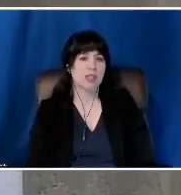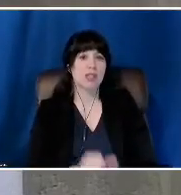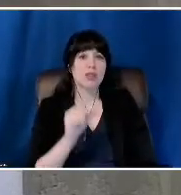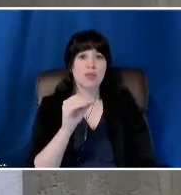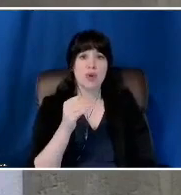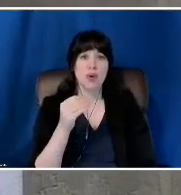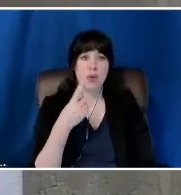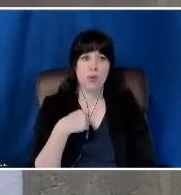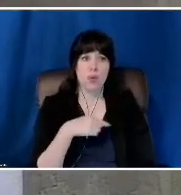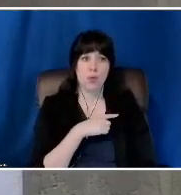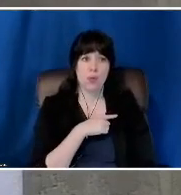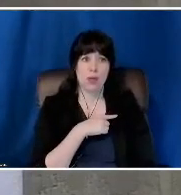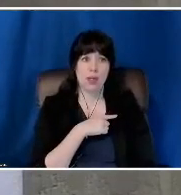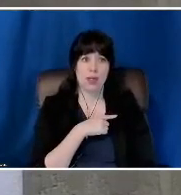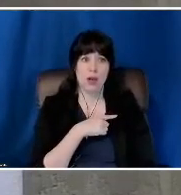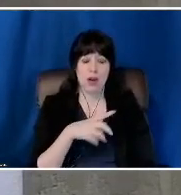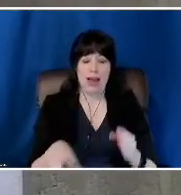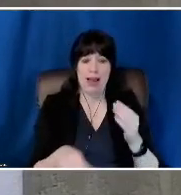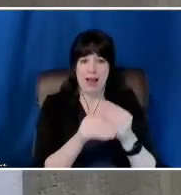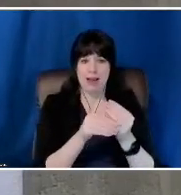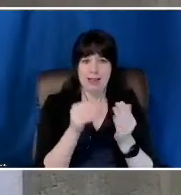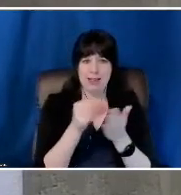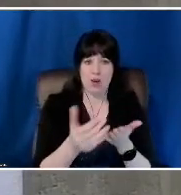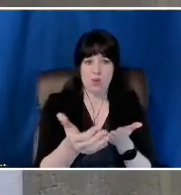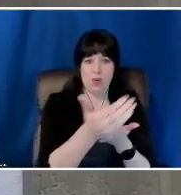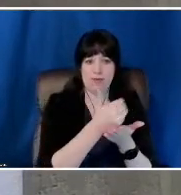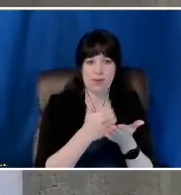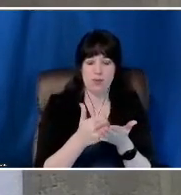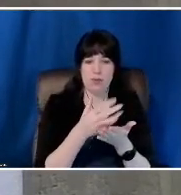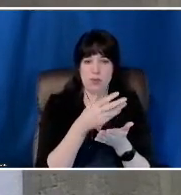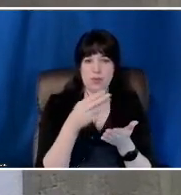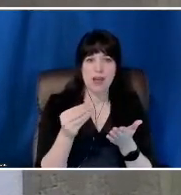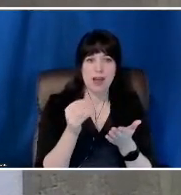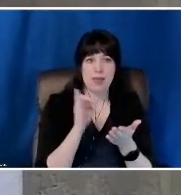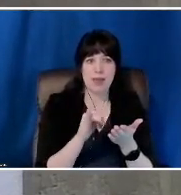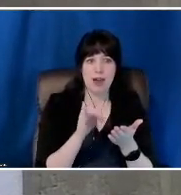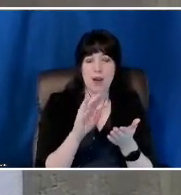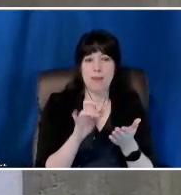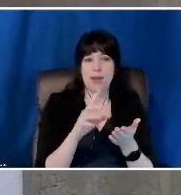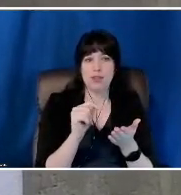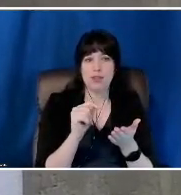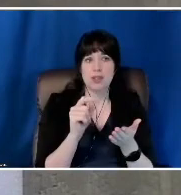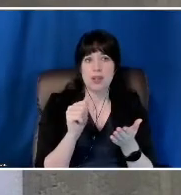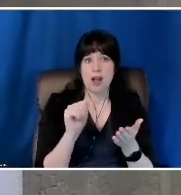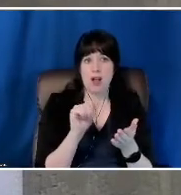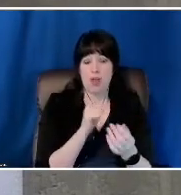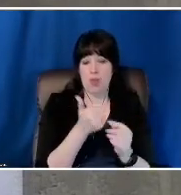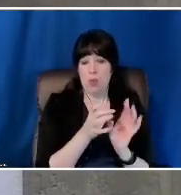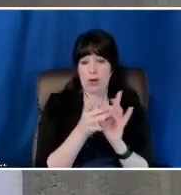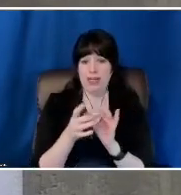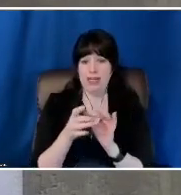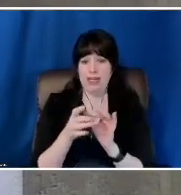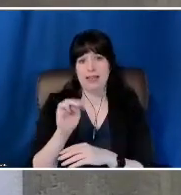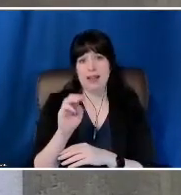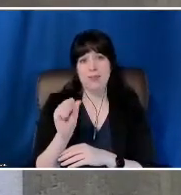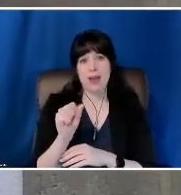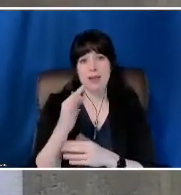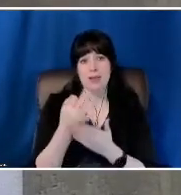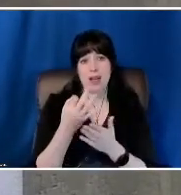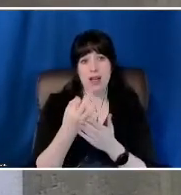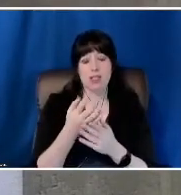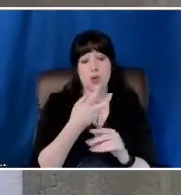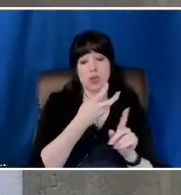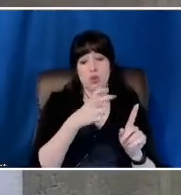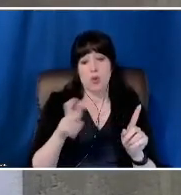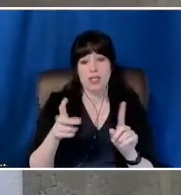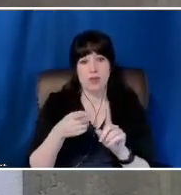adding revenue and the corresponding budget authority in the EMS fund, and that includes a transfer to the general fund to